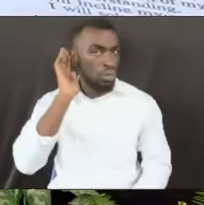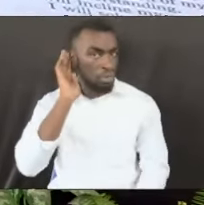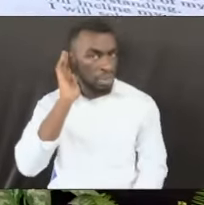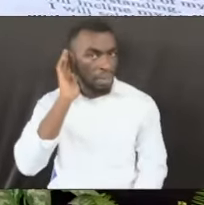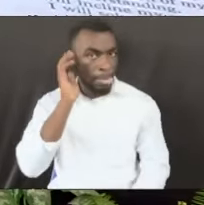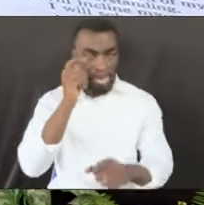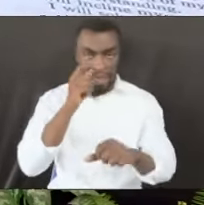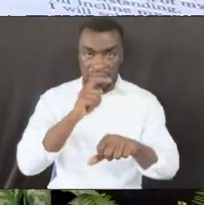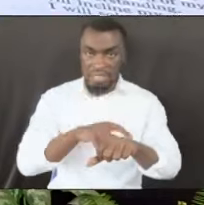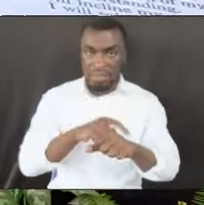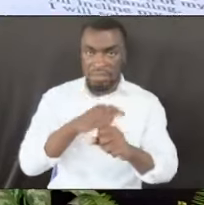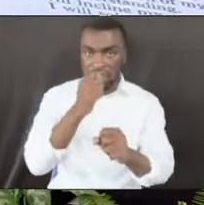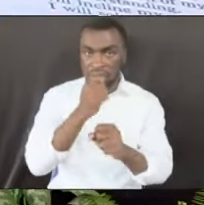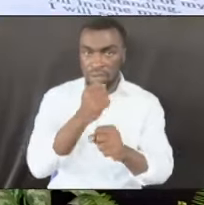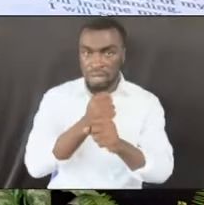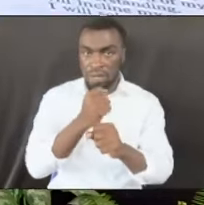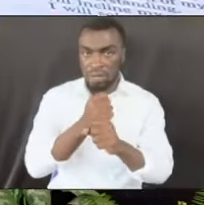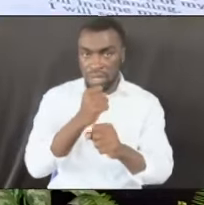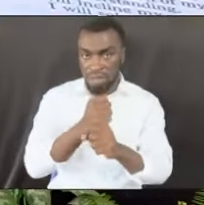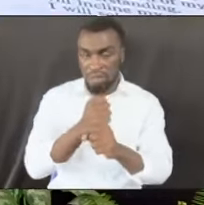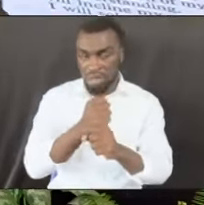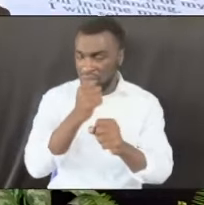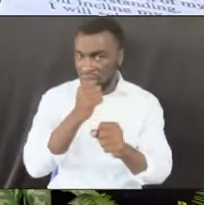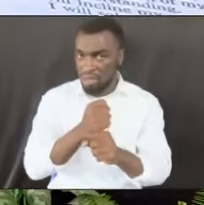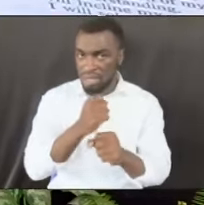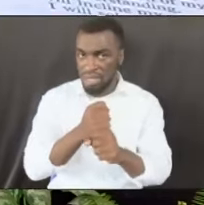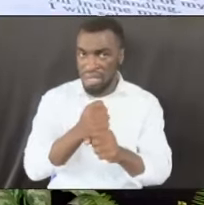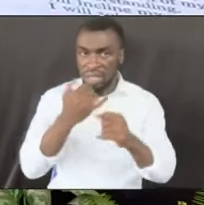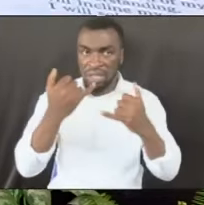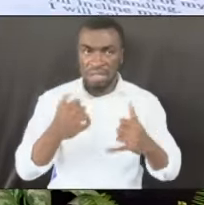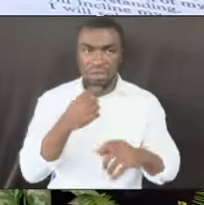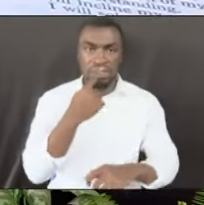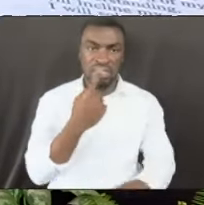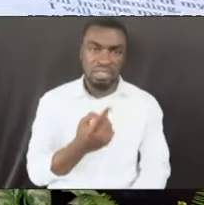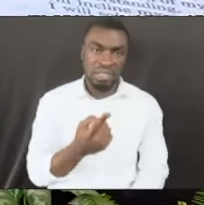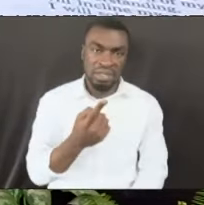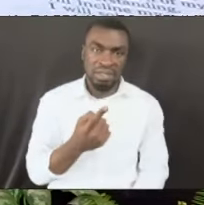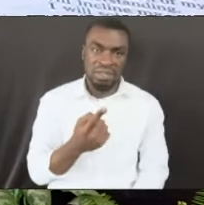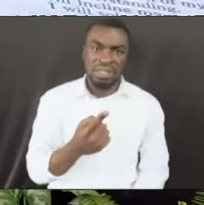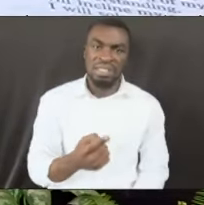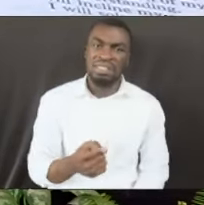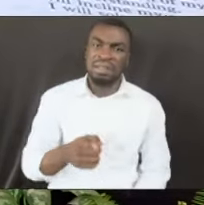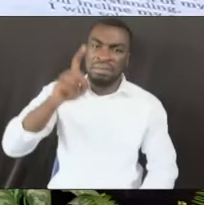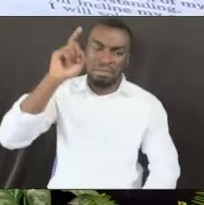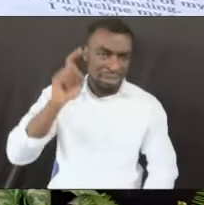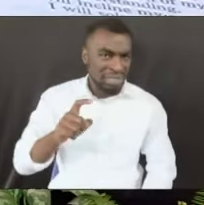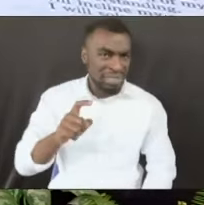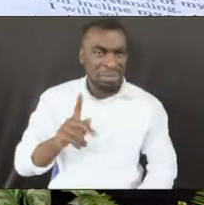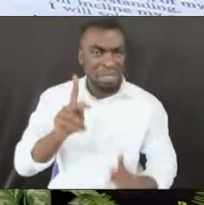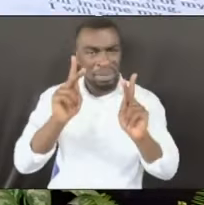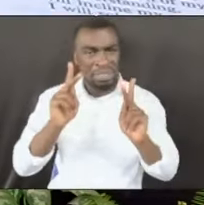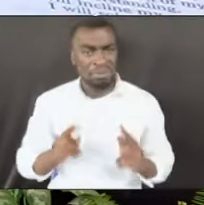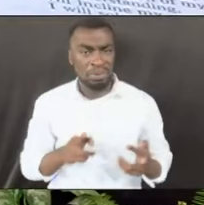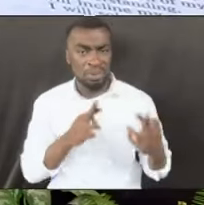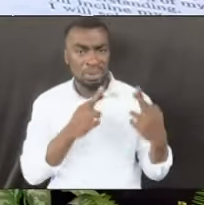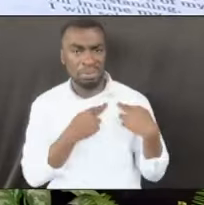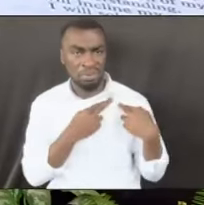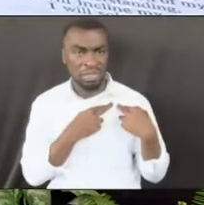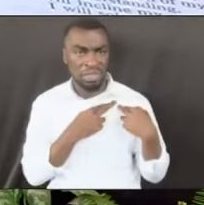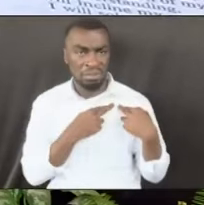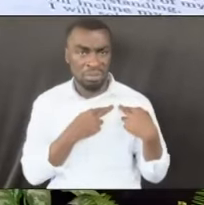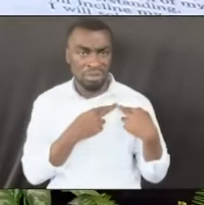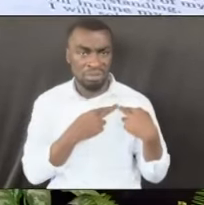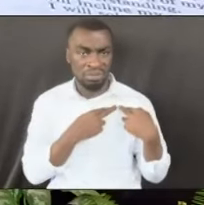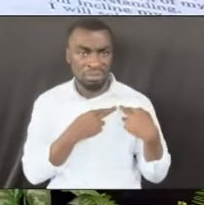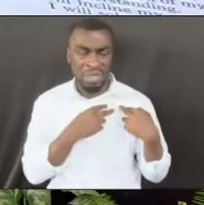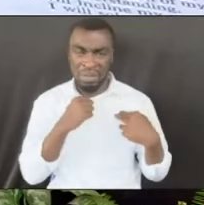hard, finally they said, there must be somebody responsible. In the interest of time, I'll not read